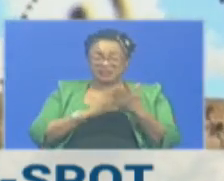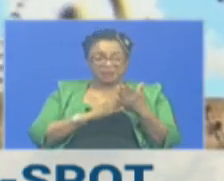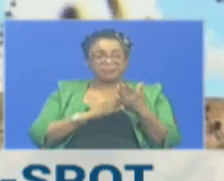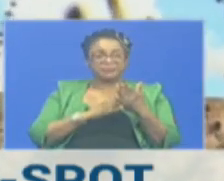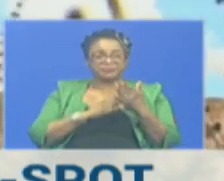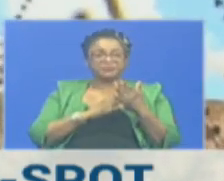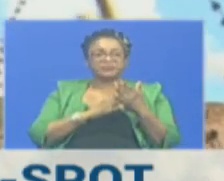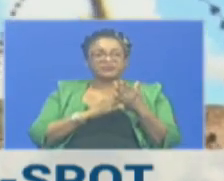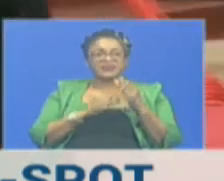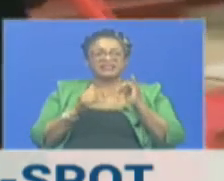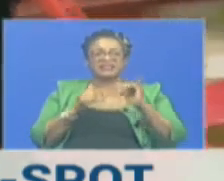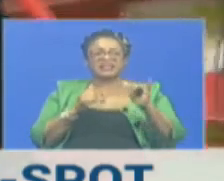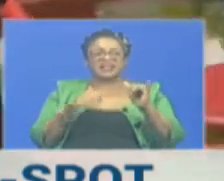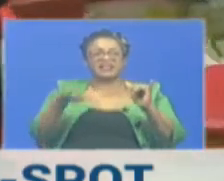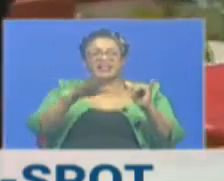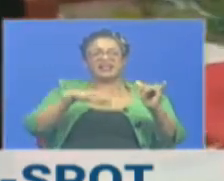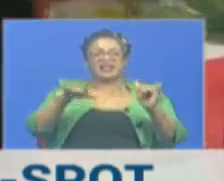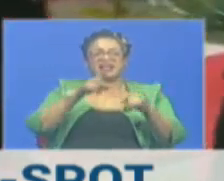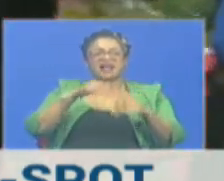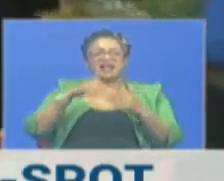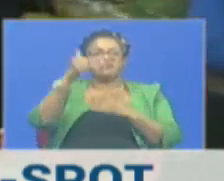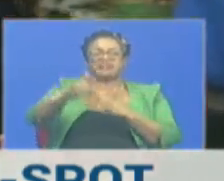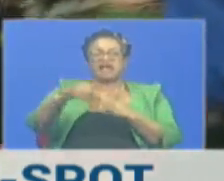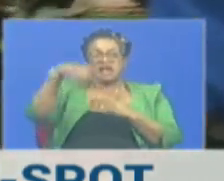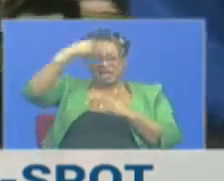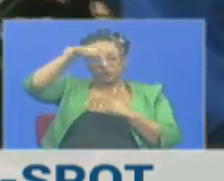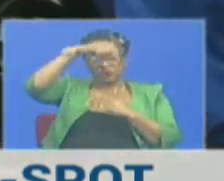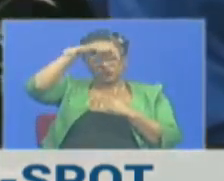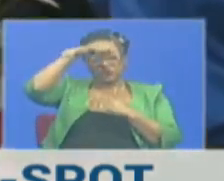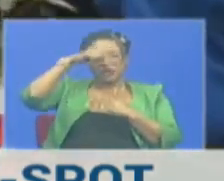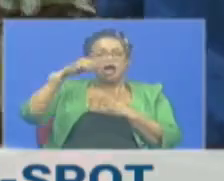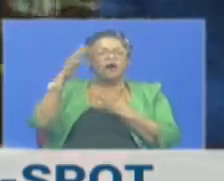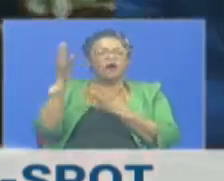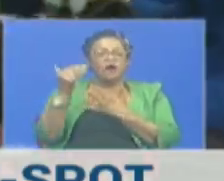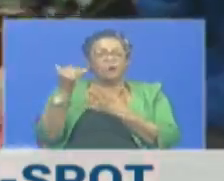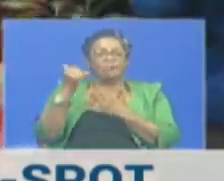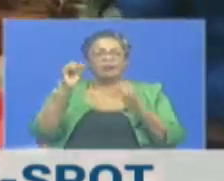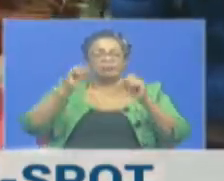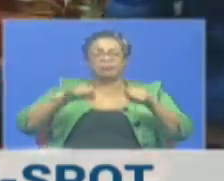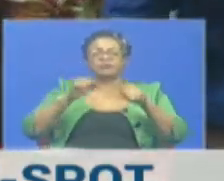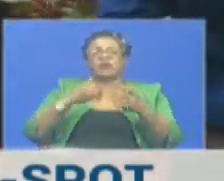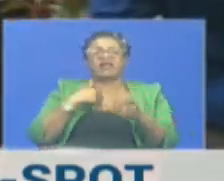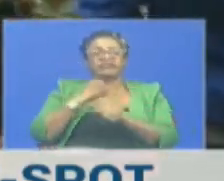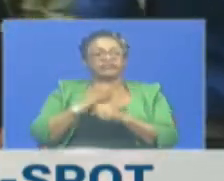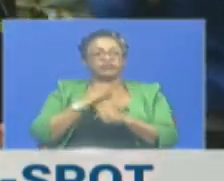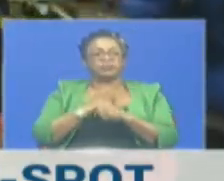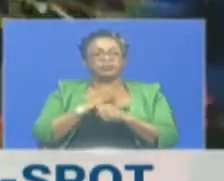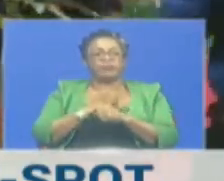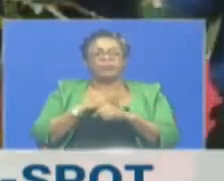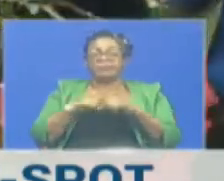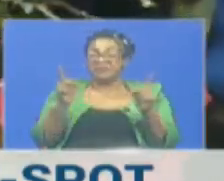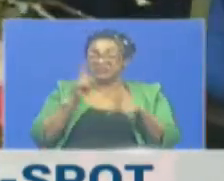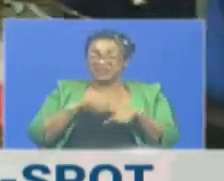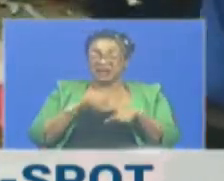in the area even after graduation in the hope of securing white-collar jobs. But when their weight no longer bears